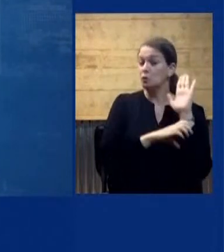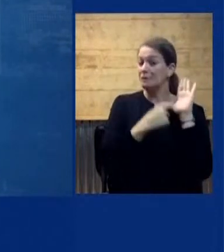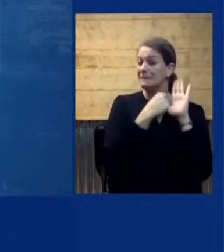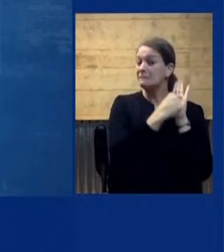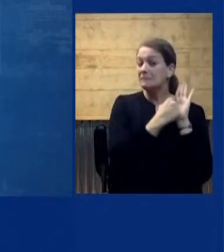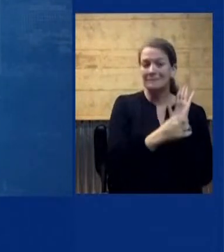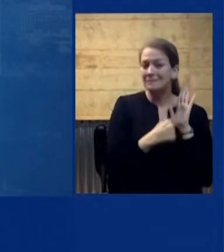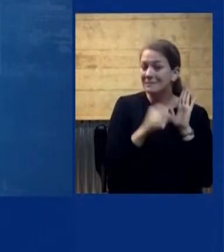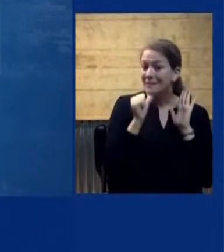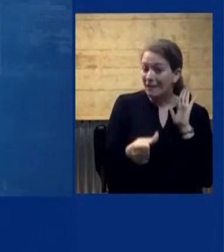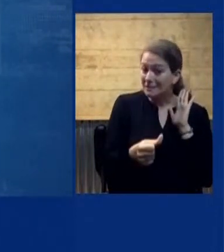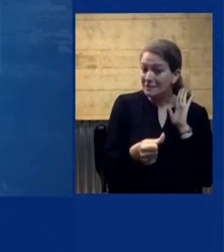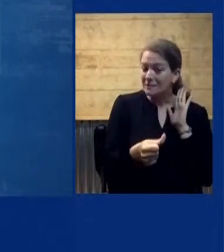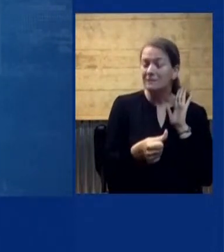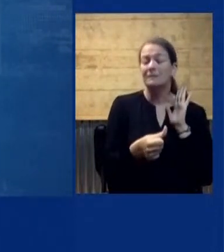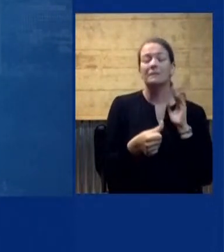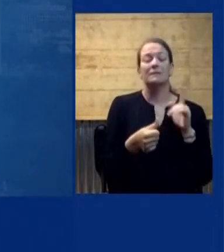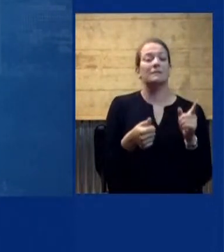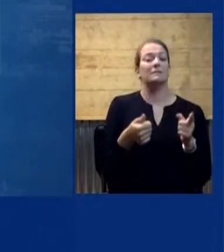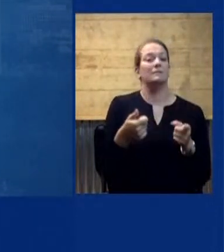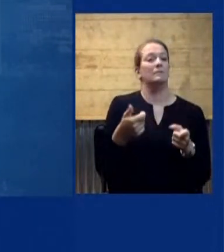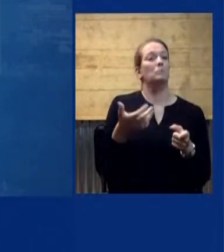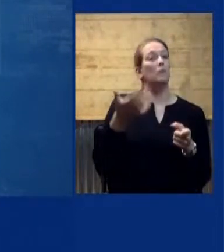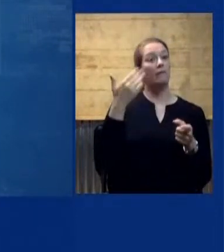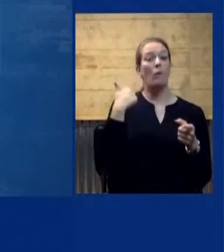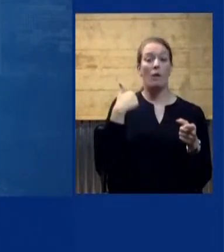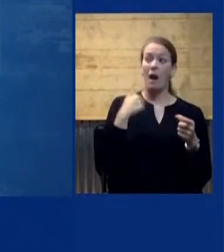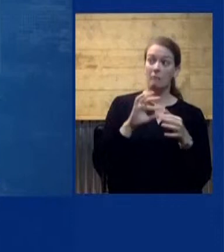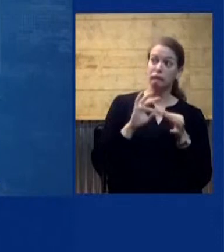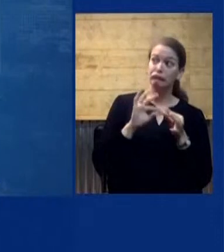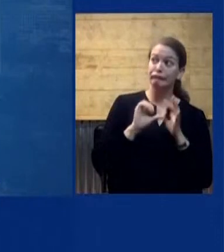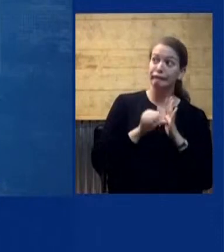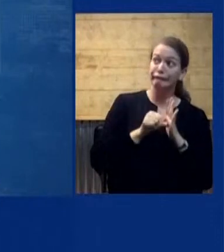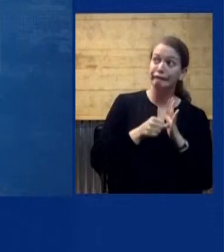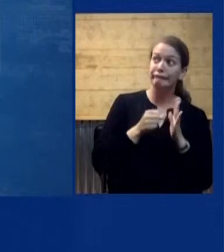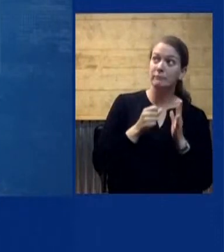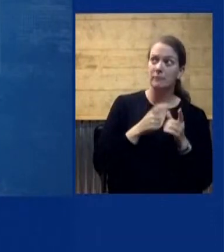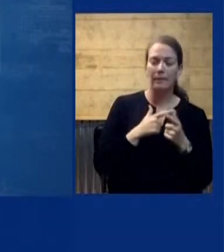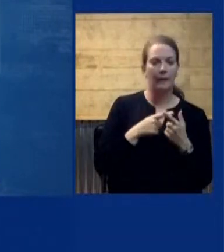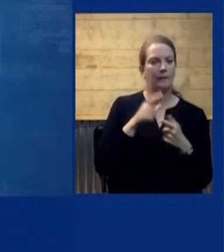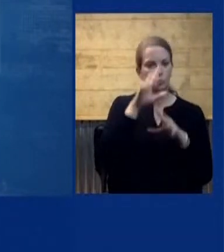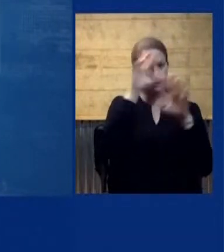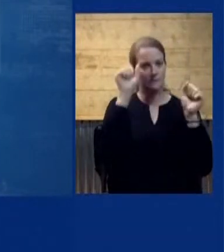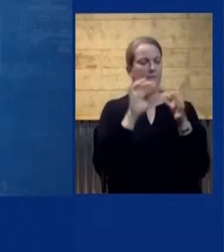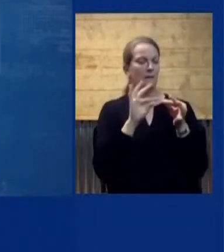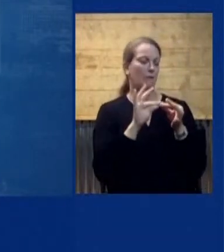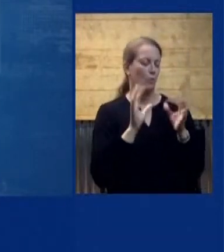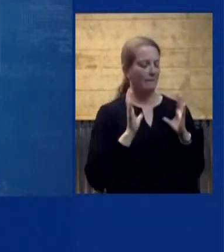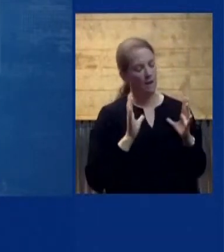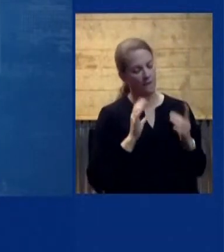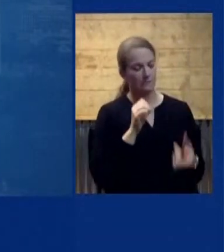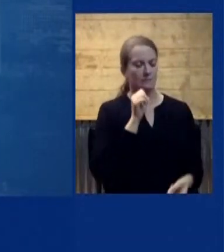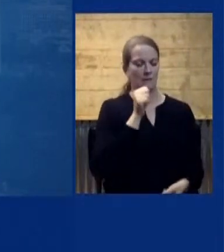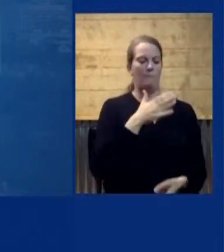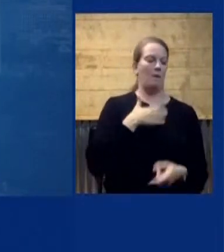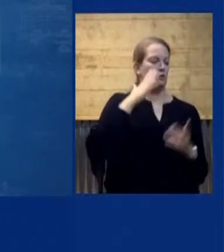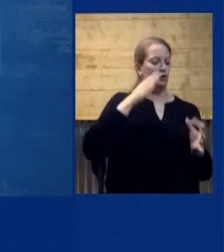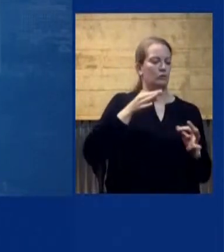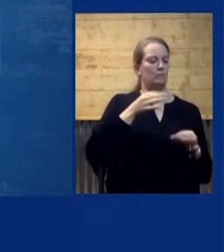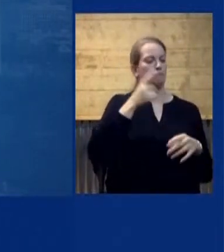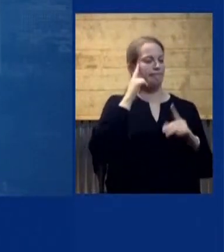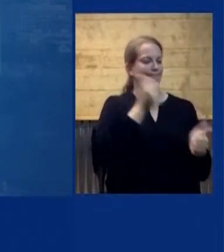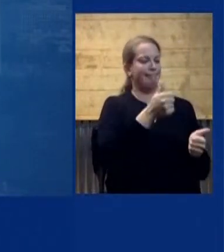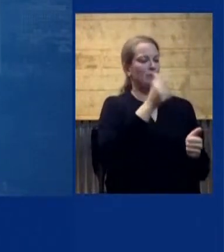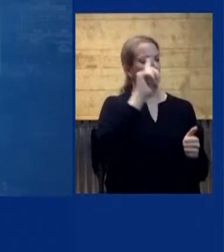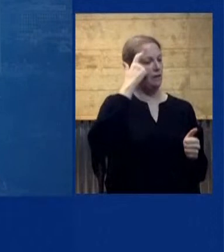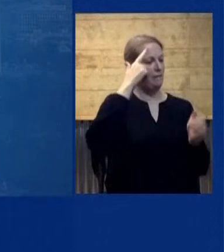says. I made that point, and then the president said, okay, it's not up to me, it's up to the governors. The